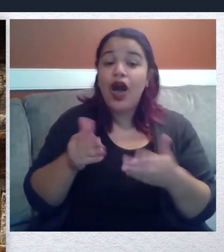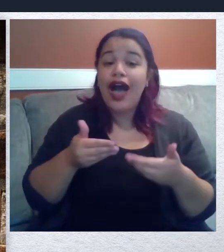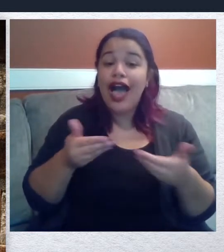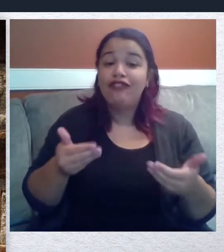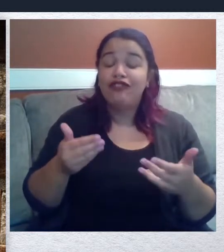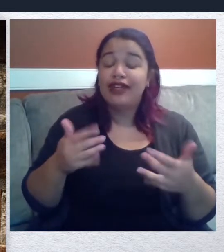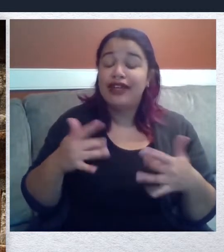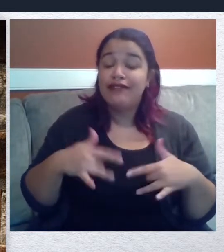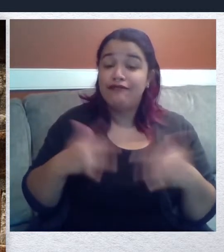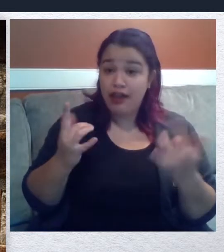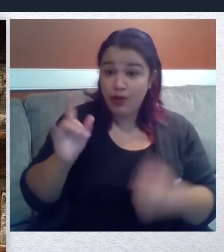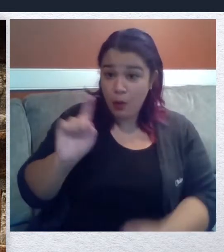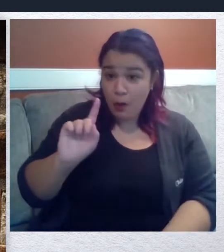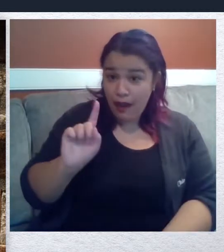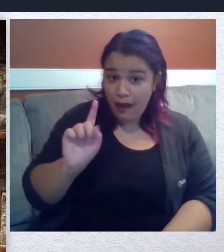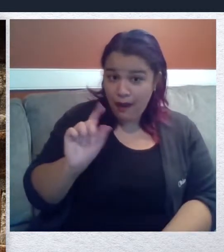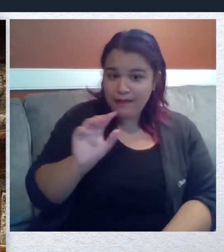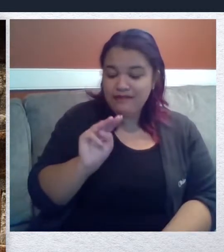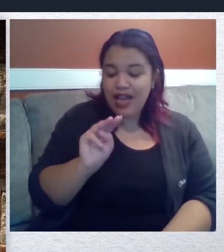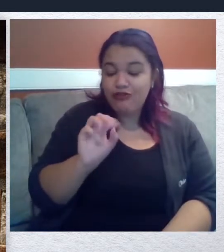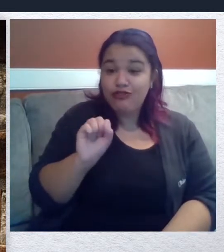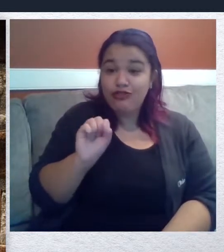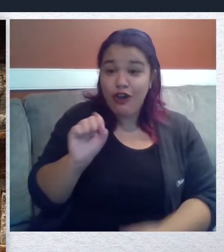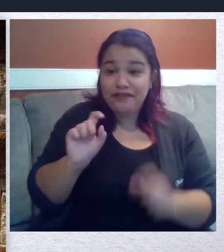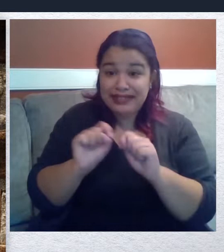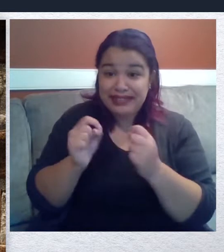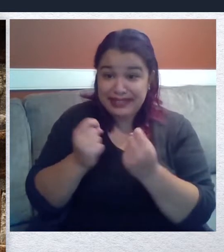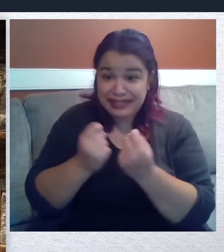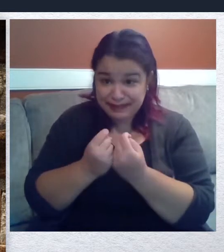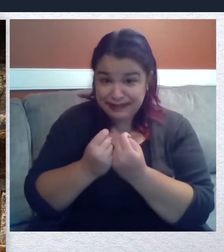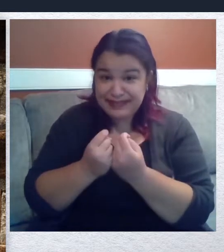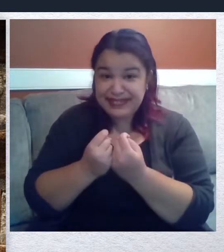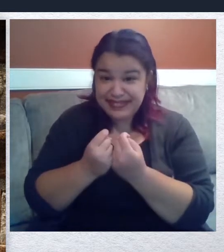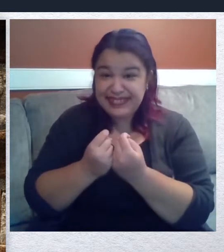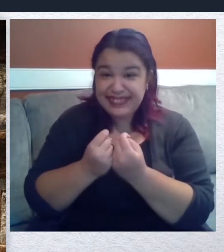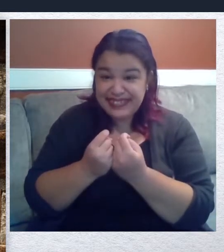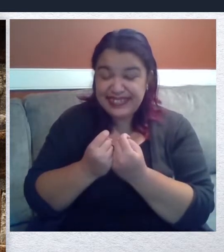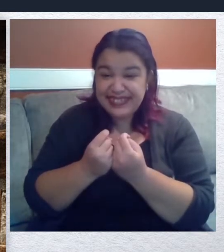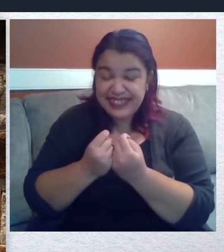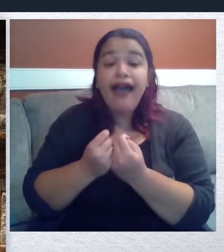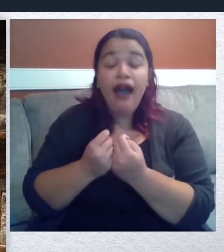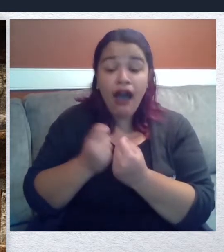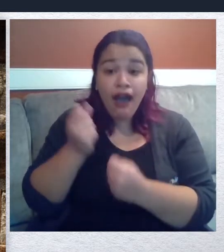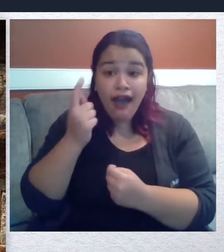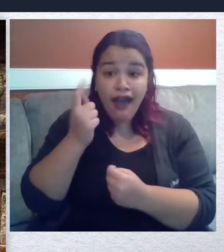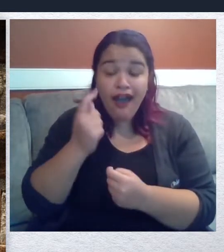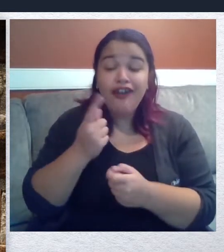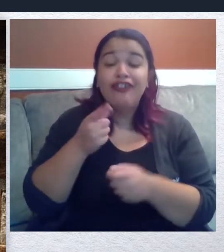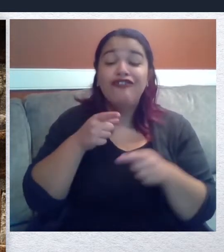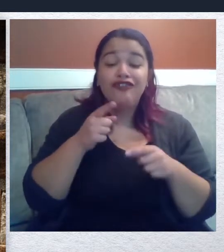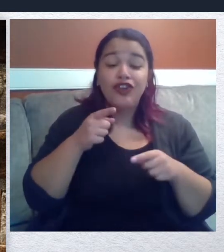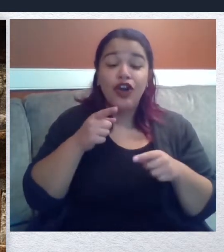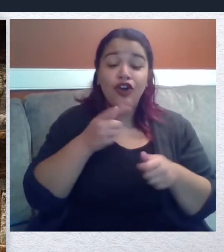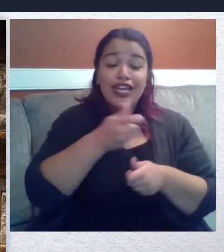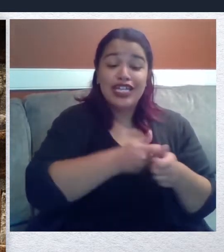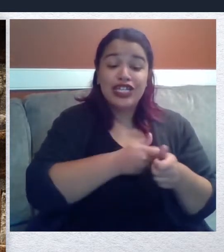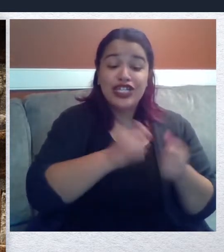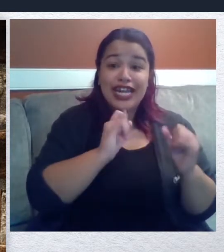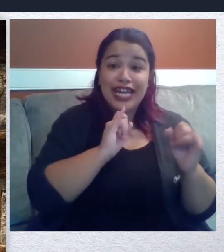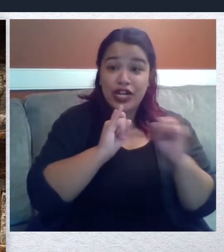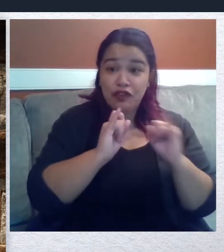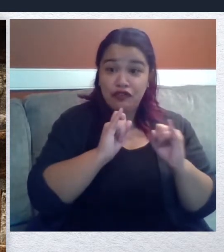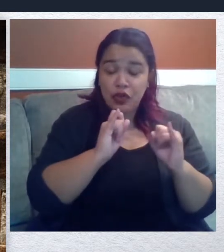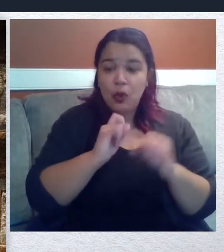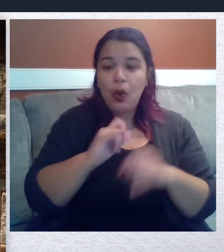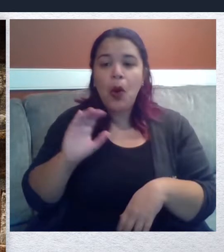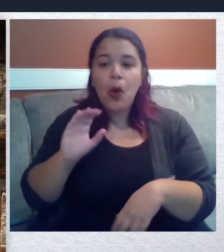will be a staff member from OOD in each interview to help with any technical issues.